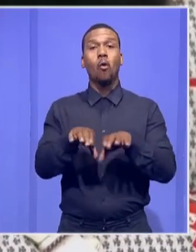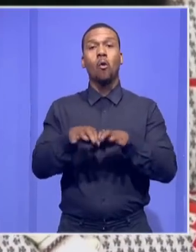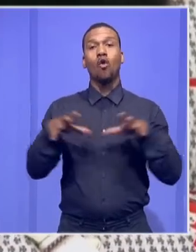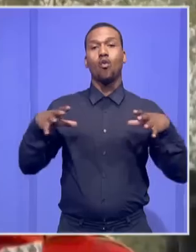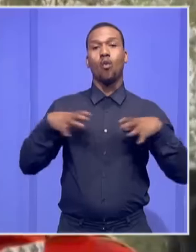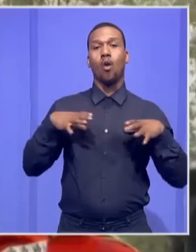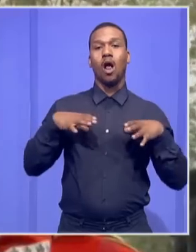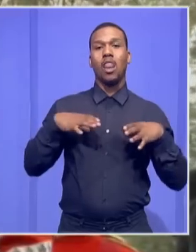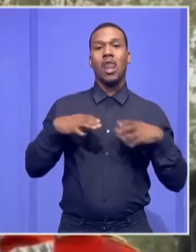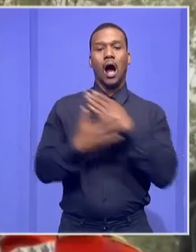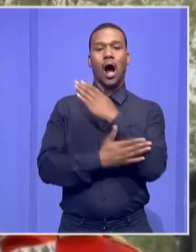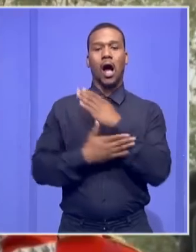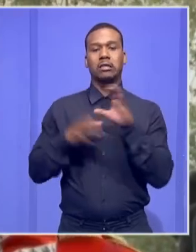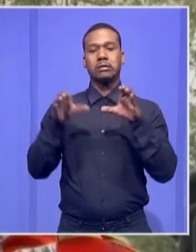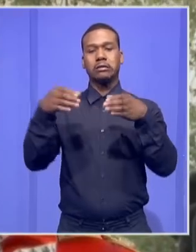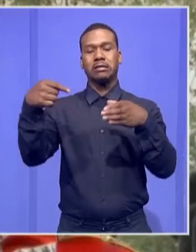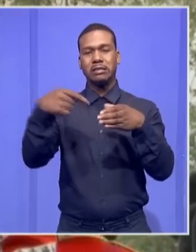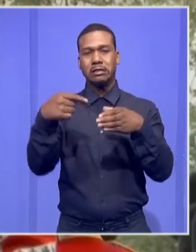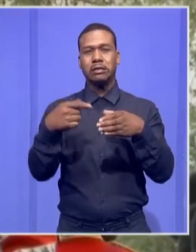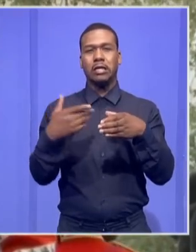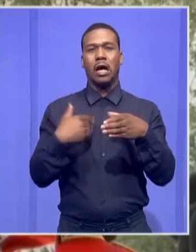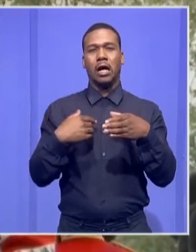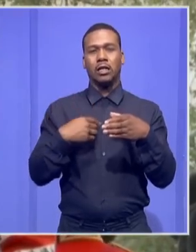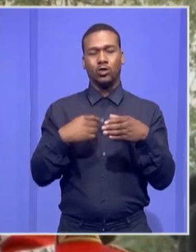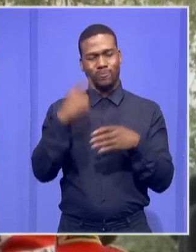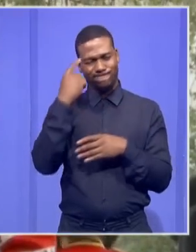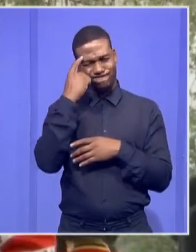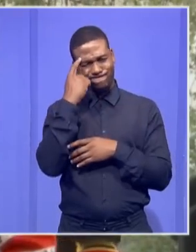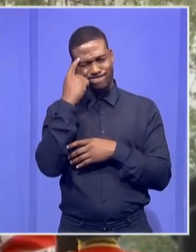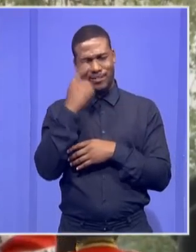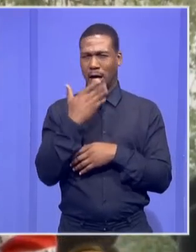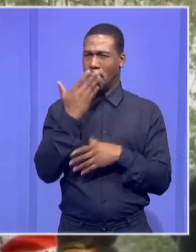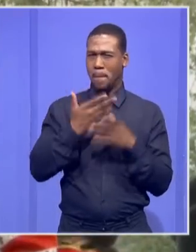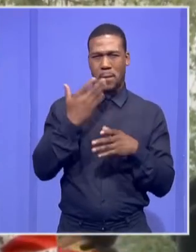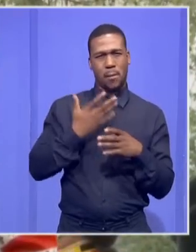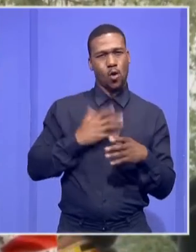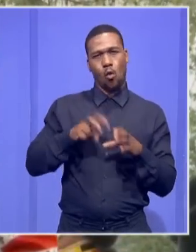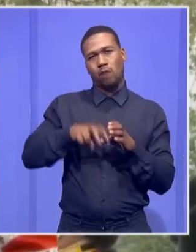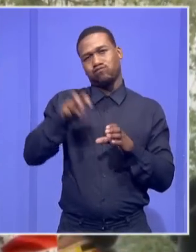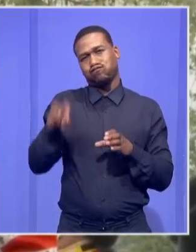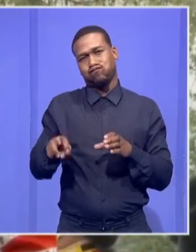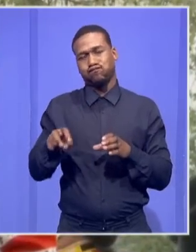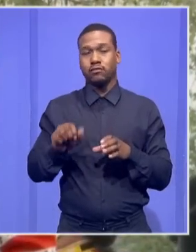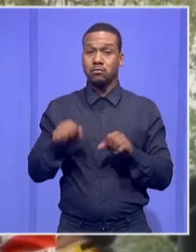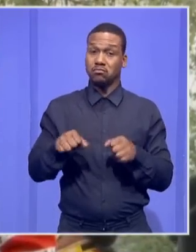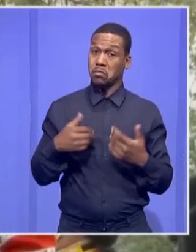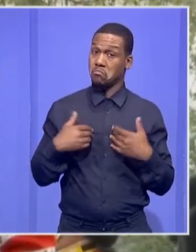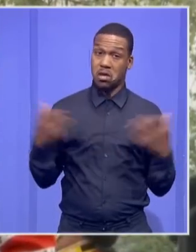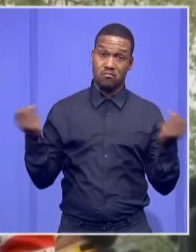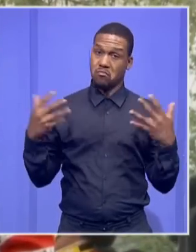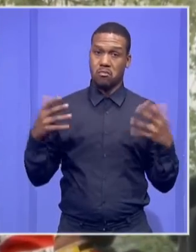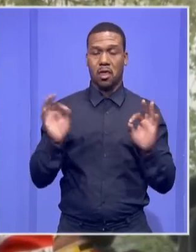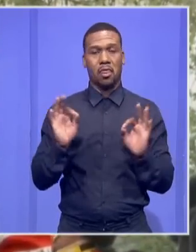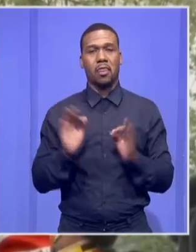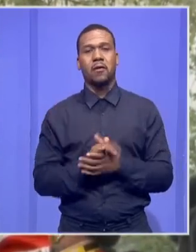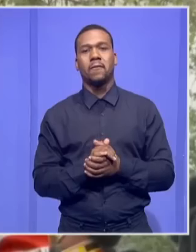Caribbean exploring whether they want to still be associated with the monarchy going forwards over the next few years. John,